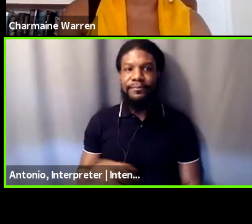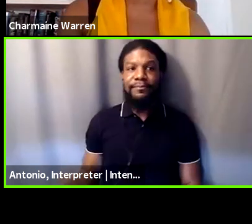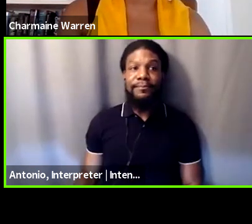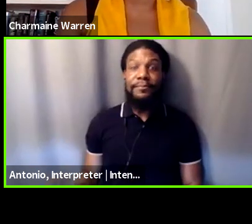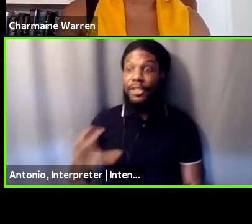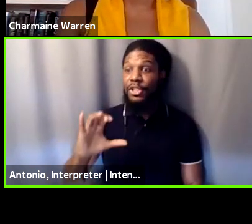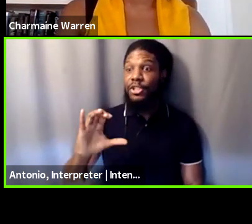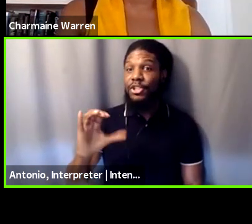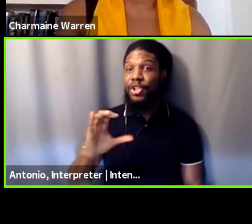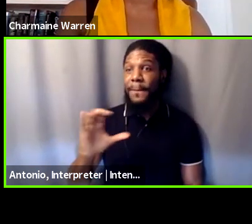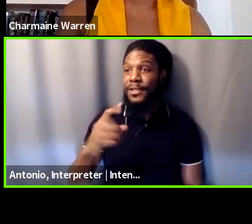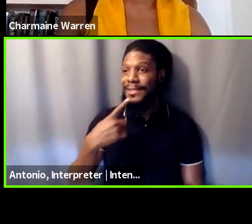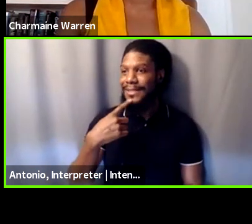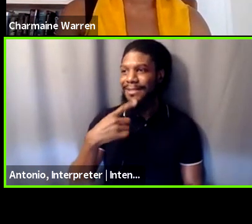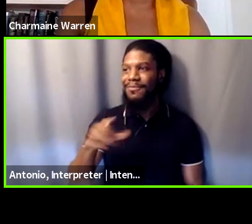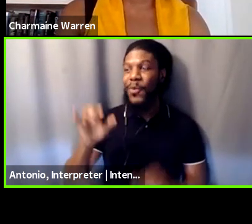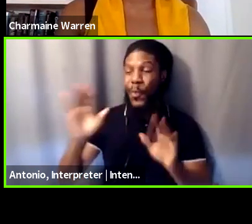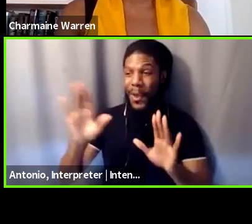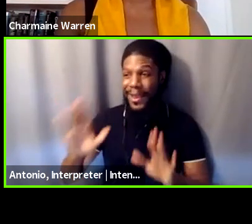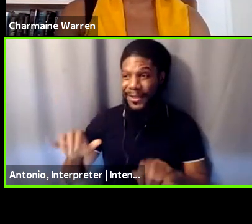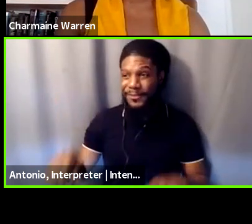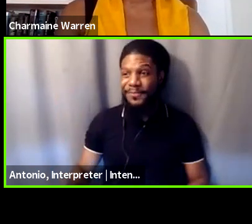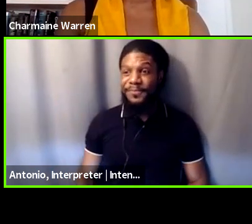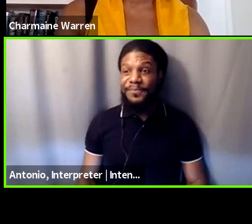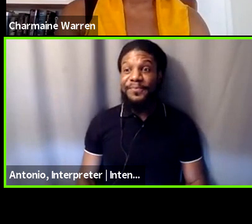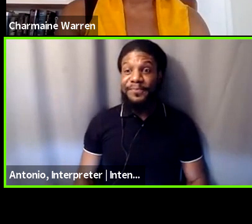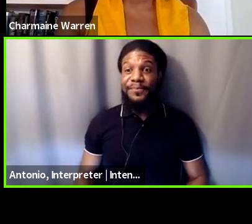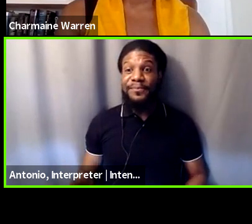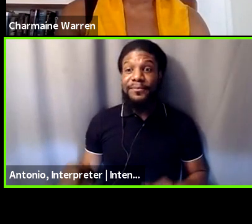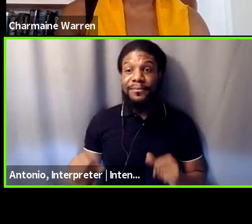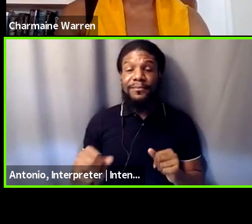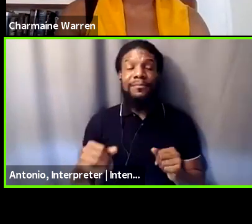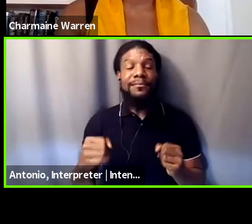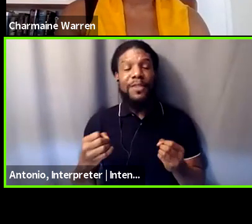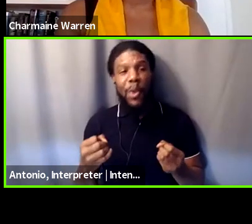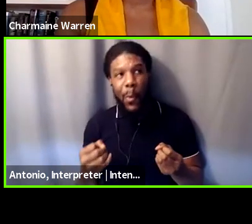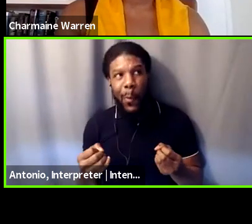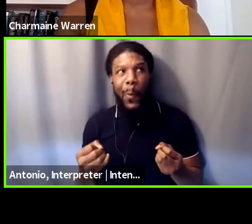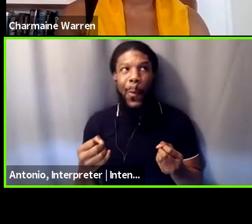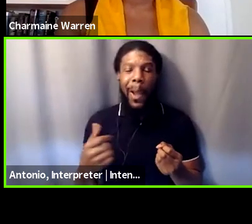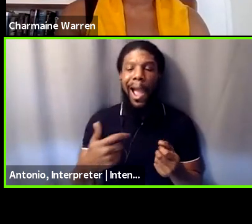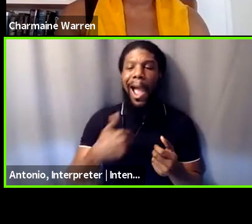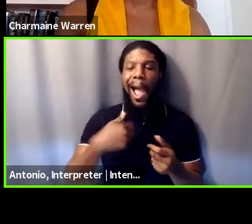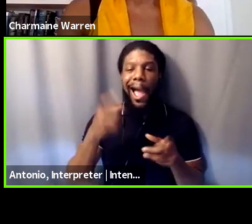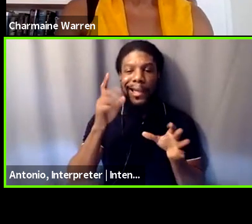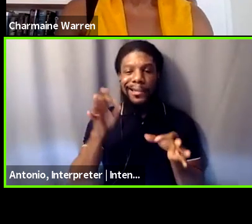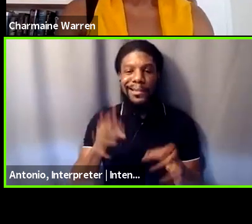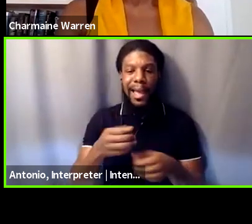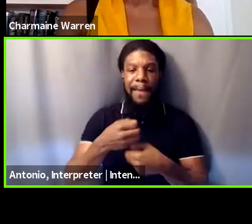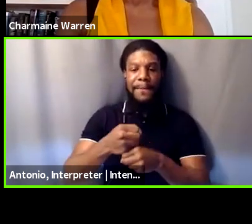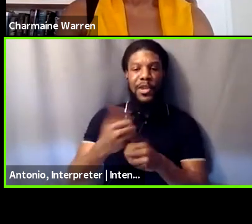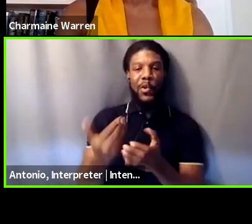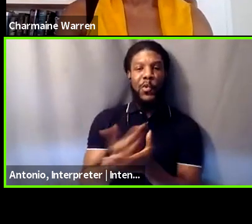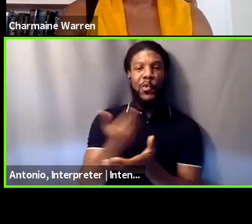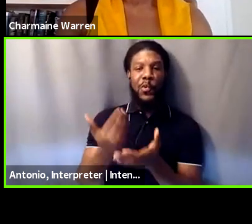That's great. So I think it's like, all right, like, I would like to make some new definitions in the world.